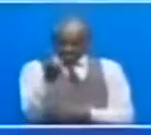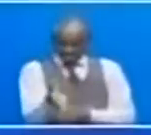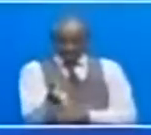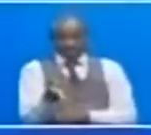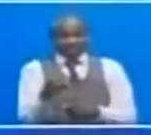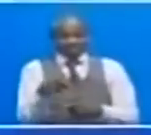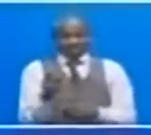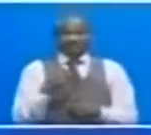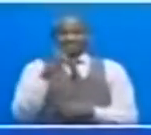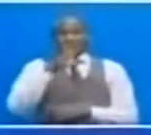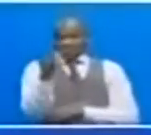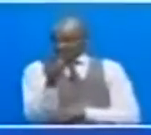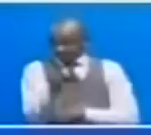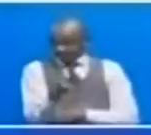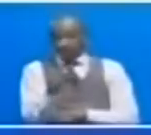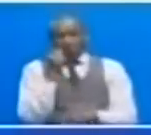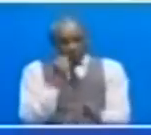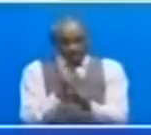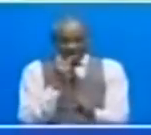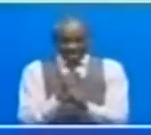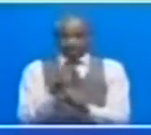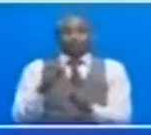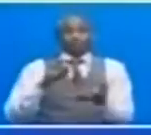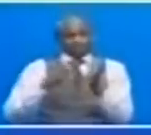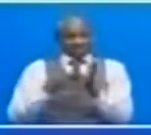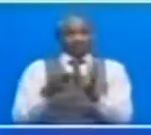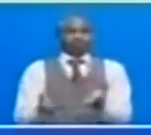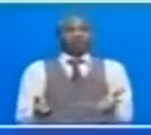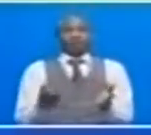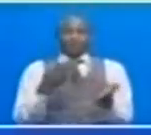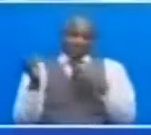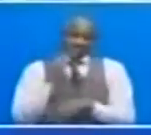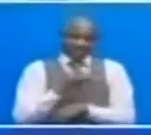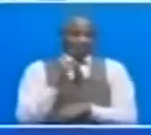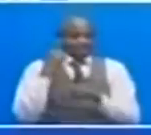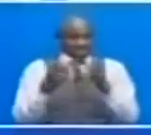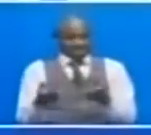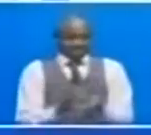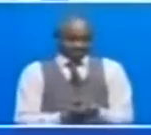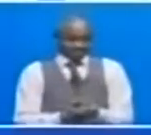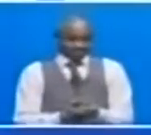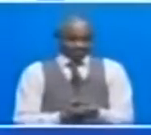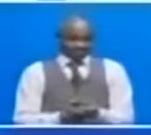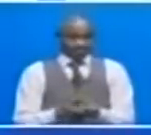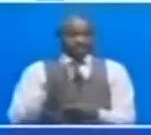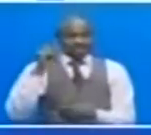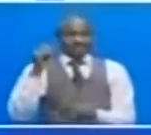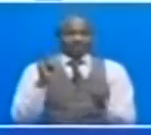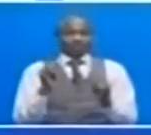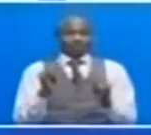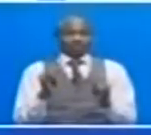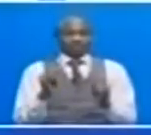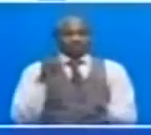Howard Humphreys East Africa are working as partners of the project, expected to end in a year. Francis Ontomwa, KTN